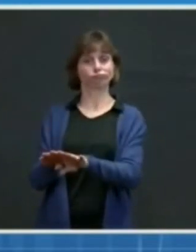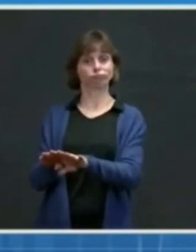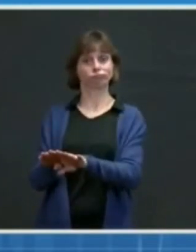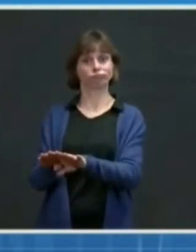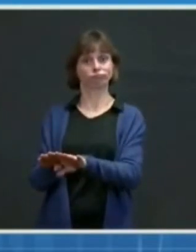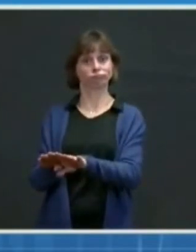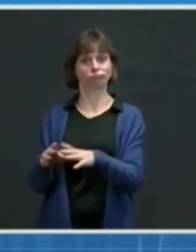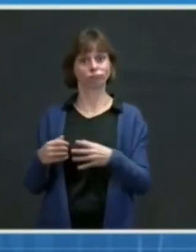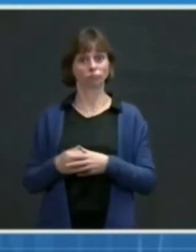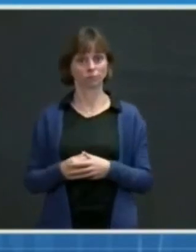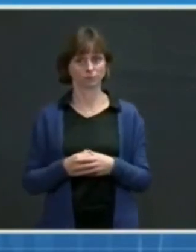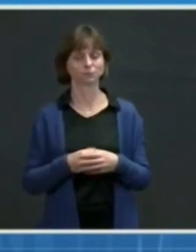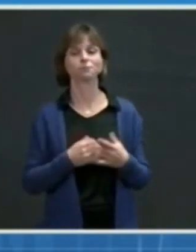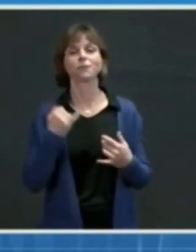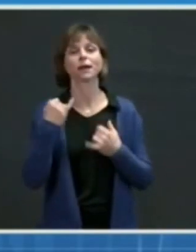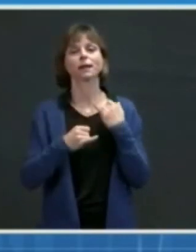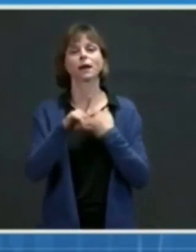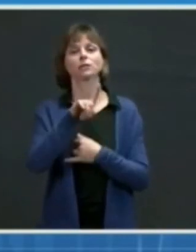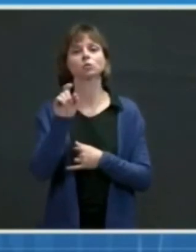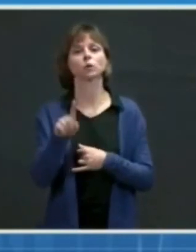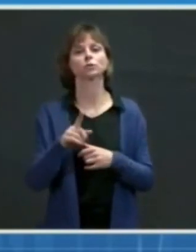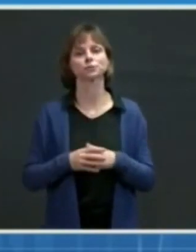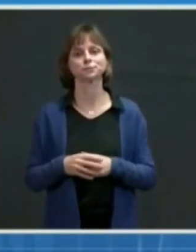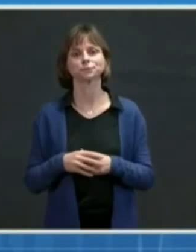All right, last question. We'll go to Tommy Christopher at Mediaite.